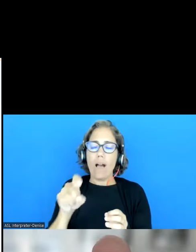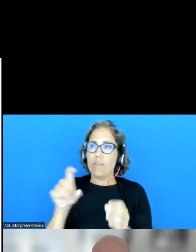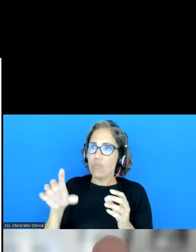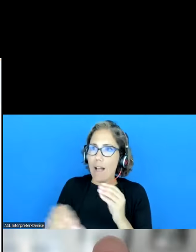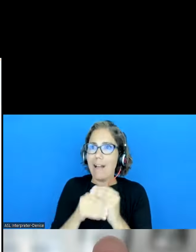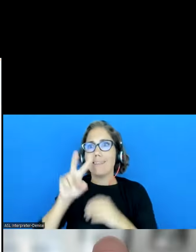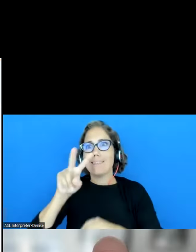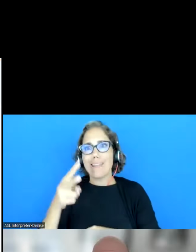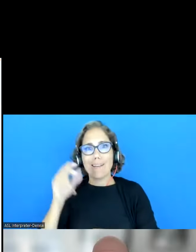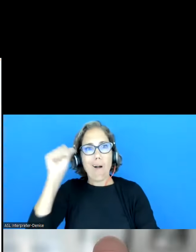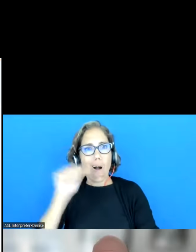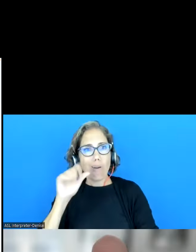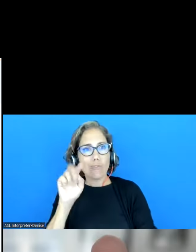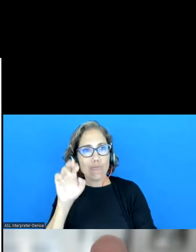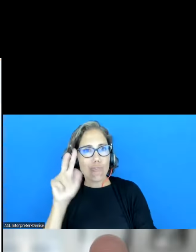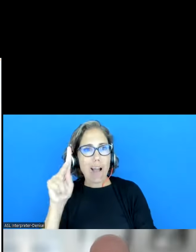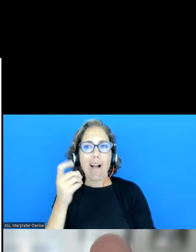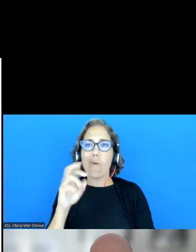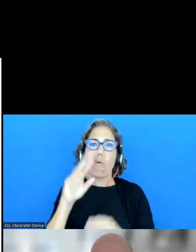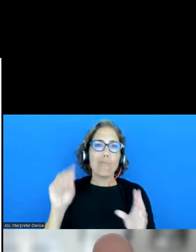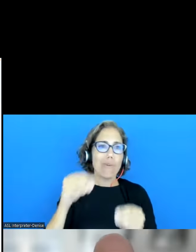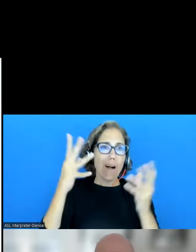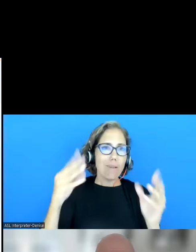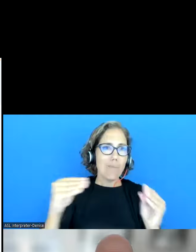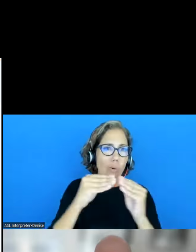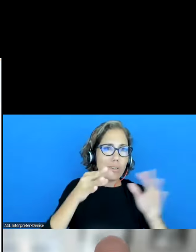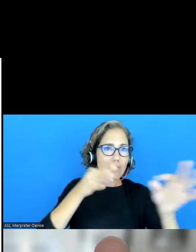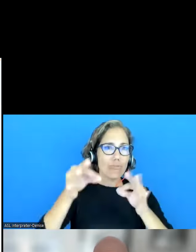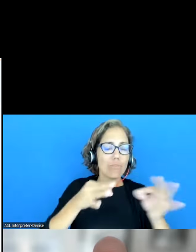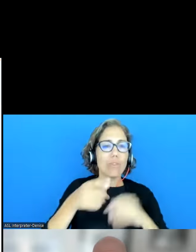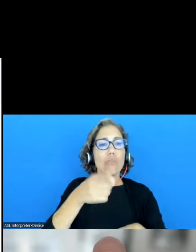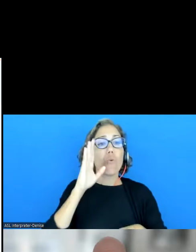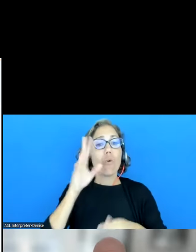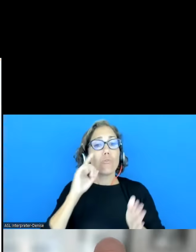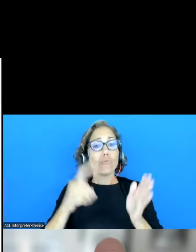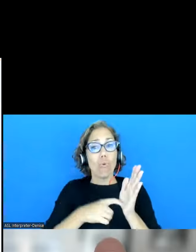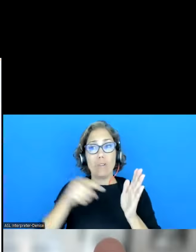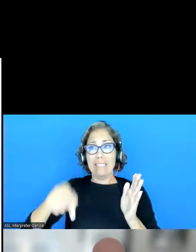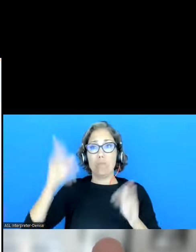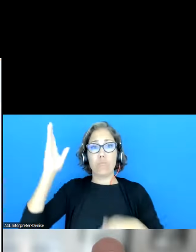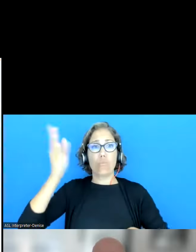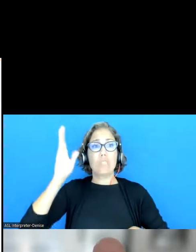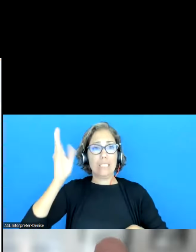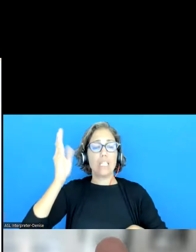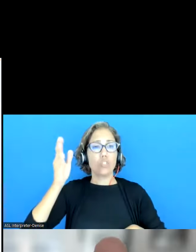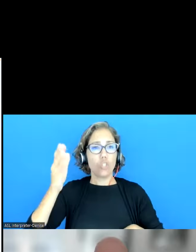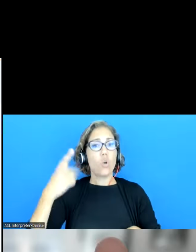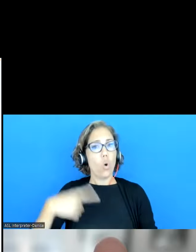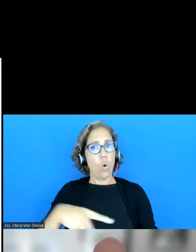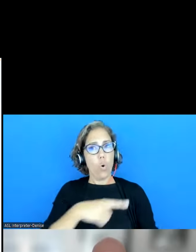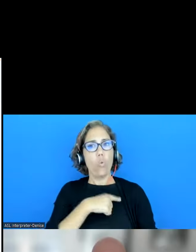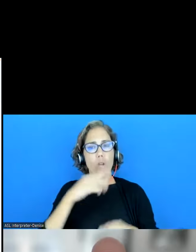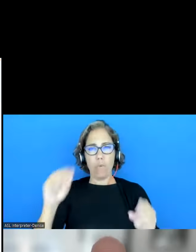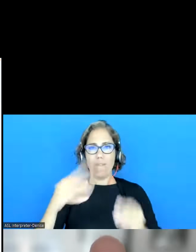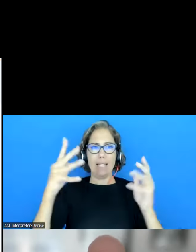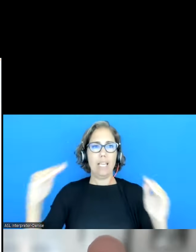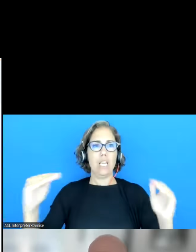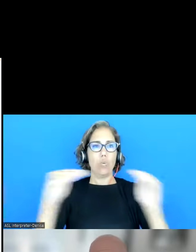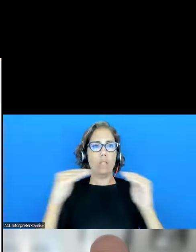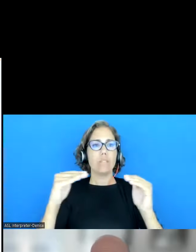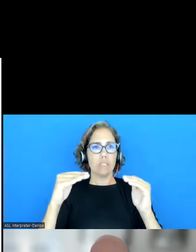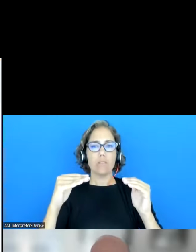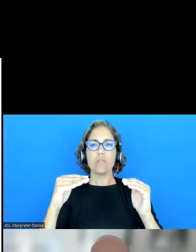audio track or provide additional description. You'll notice even in this presentation, we're giving you the equivalent information to